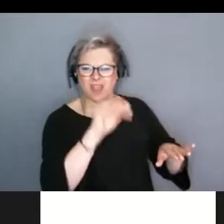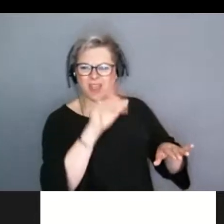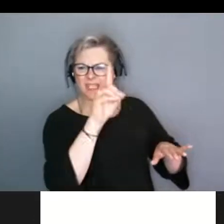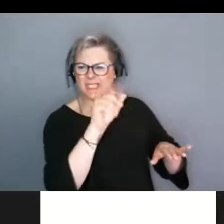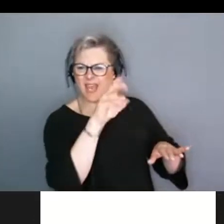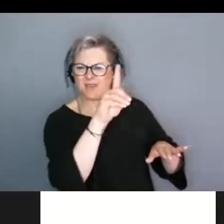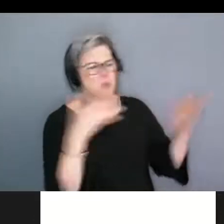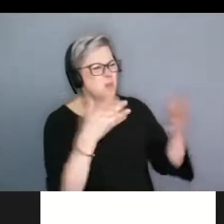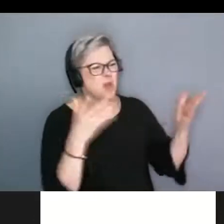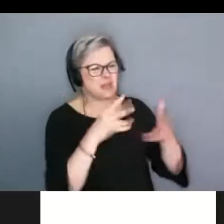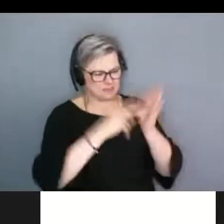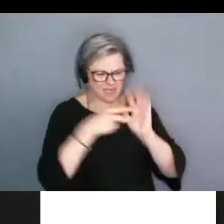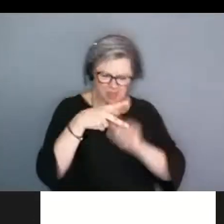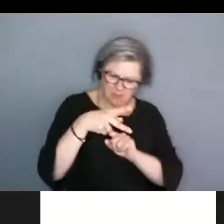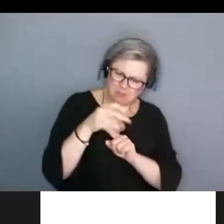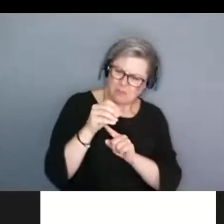So a podcast,